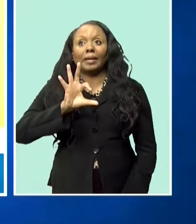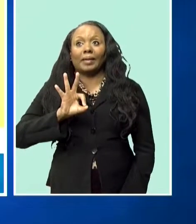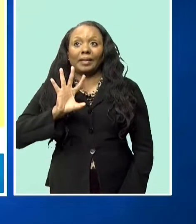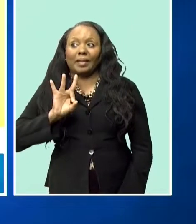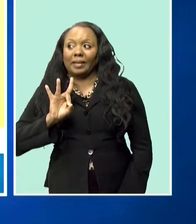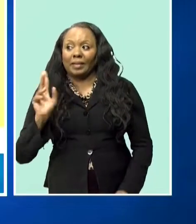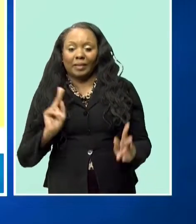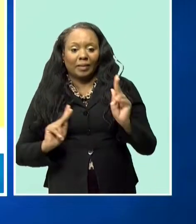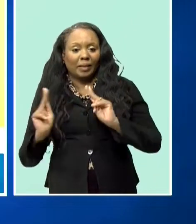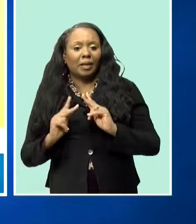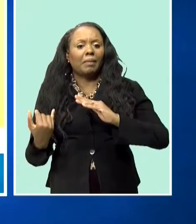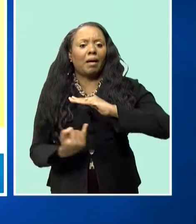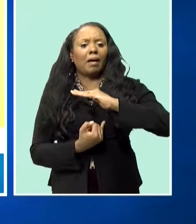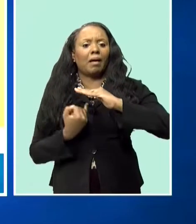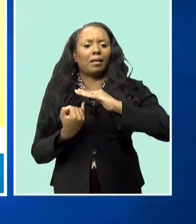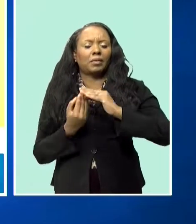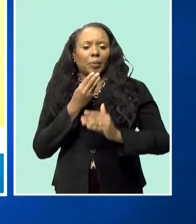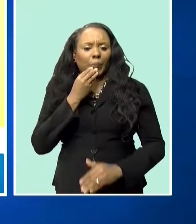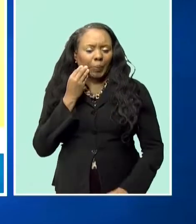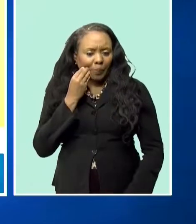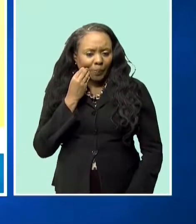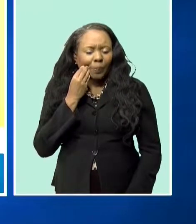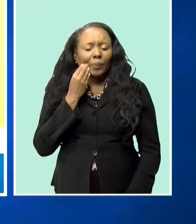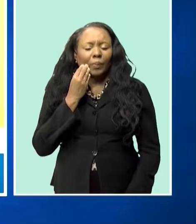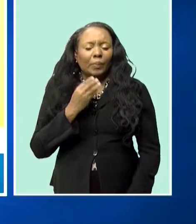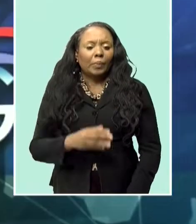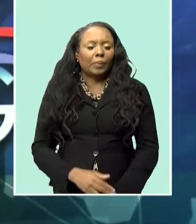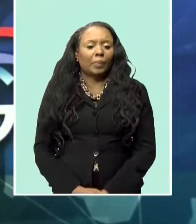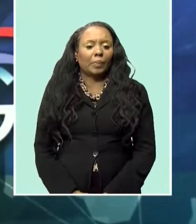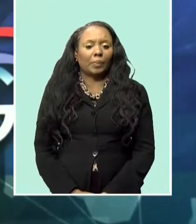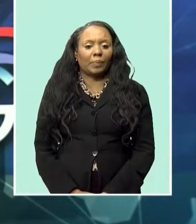33, while 298 were in home isolation.